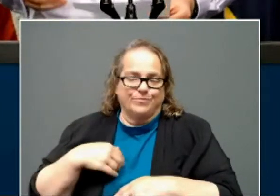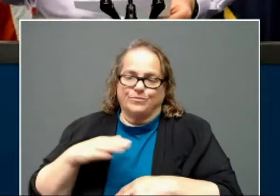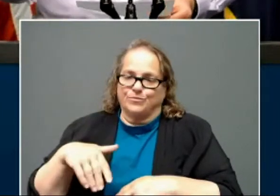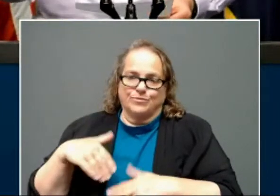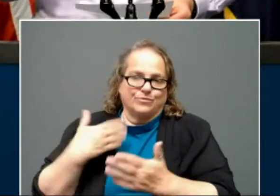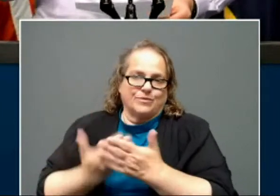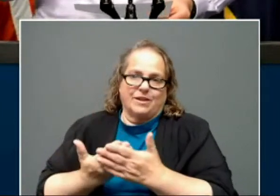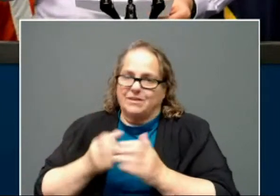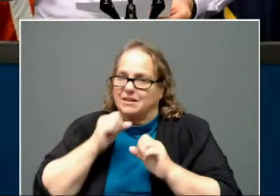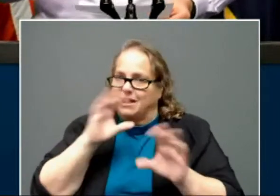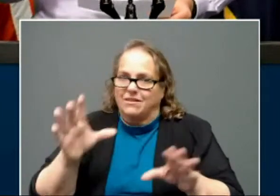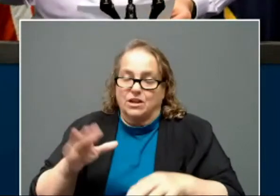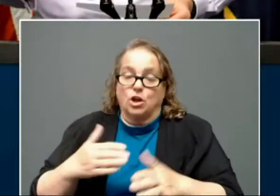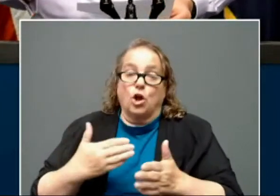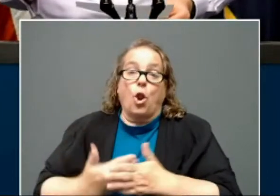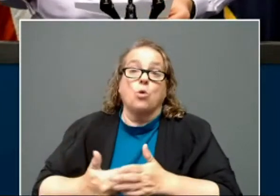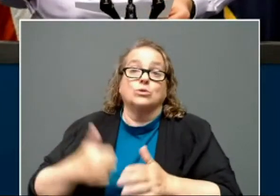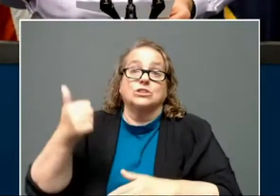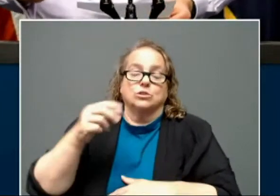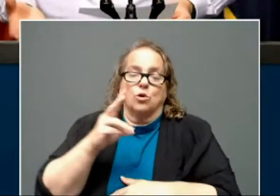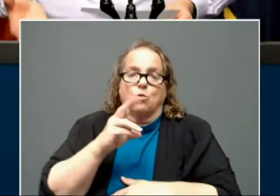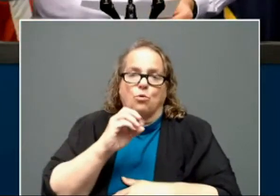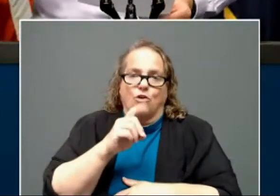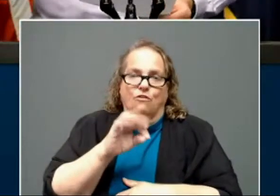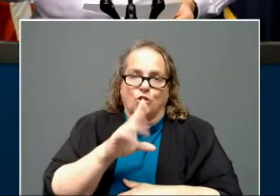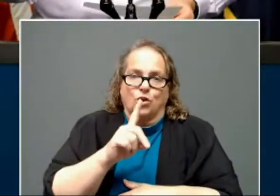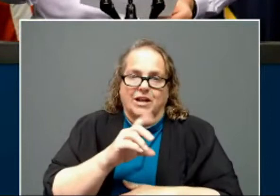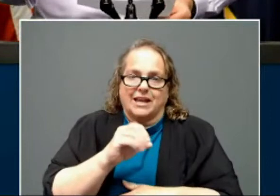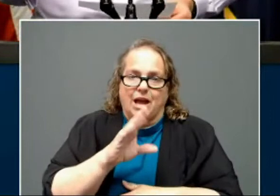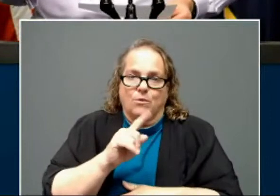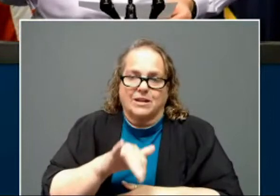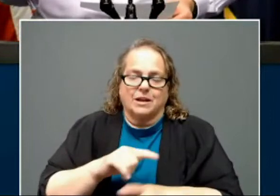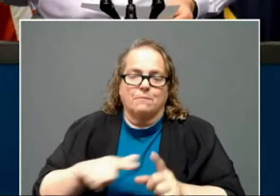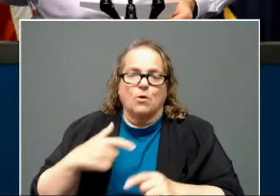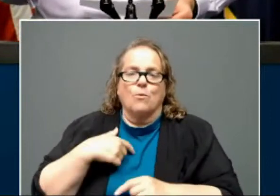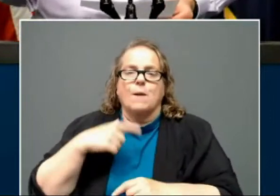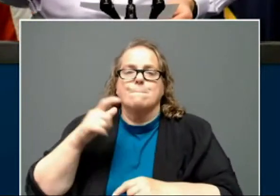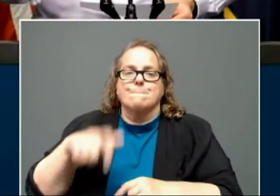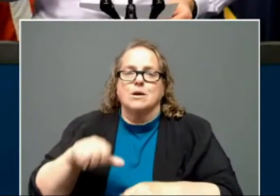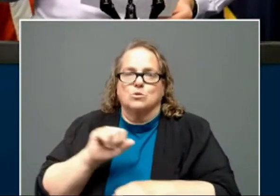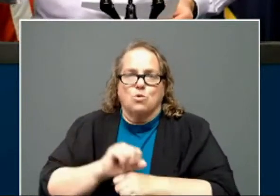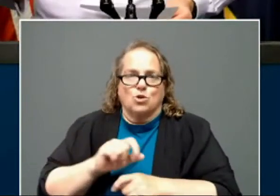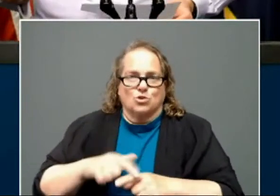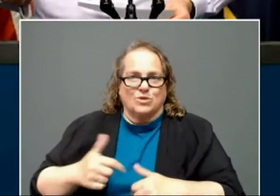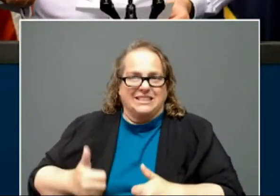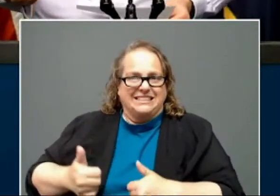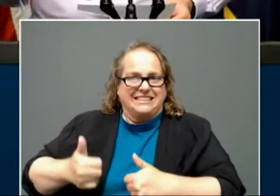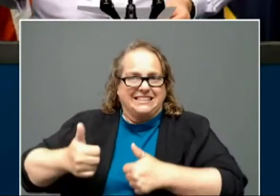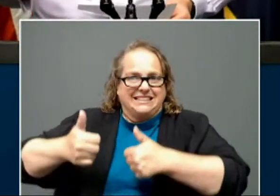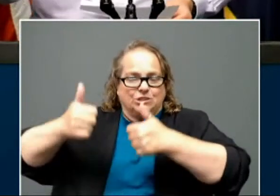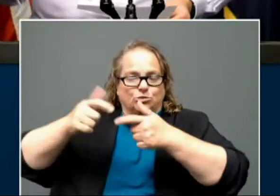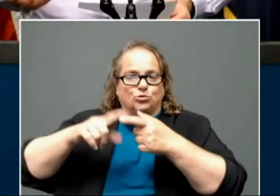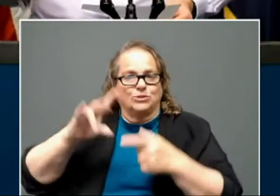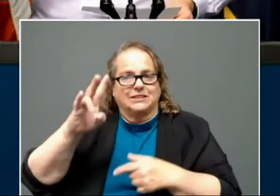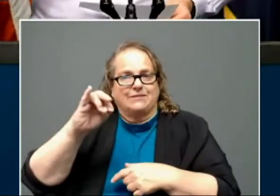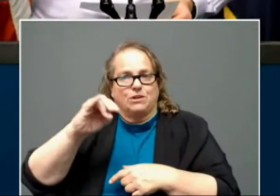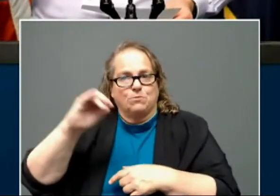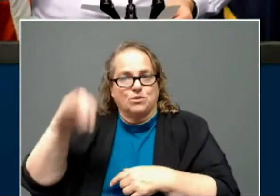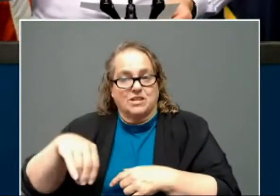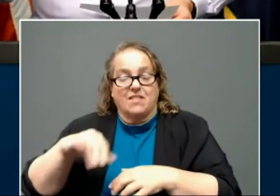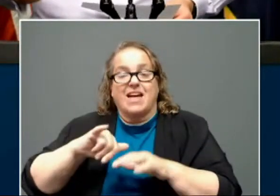County, but we really need to work to get this up as high as we can. This is how we all get back to business,